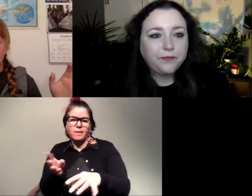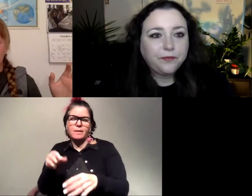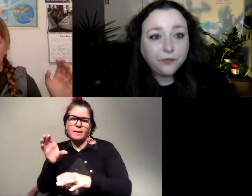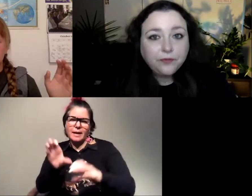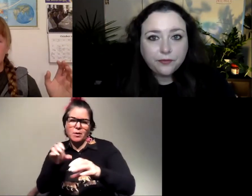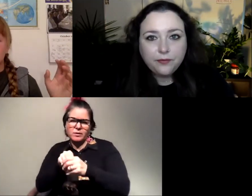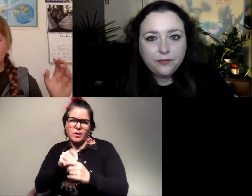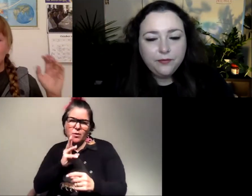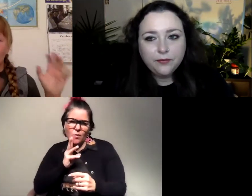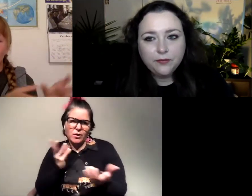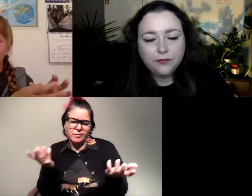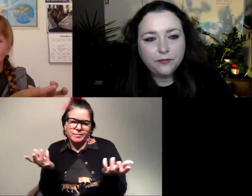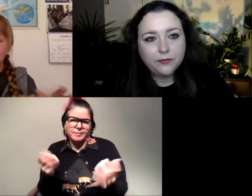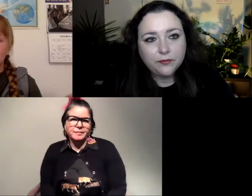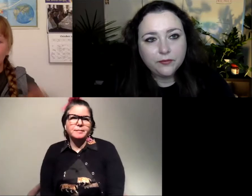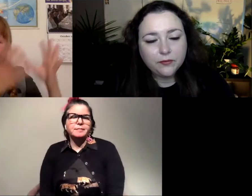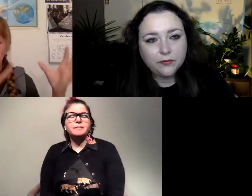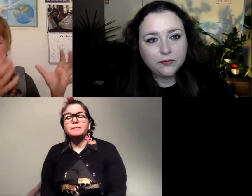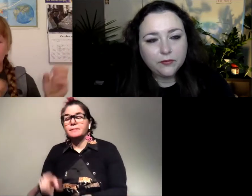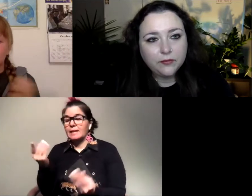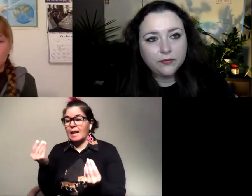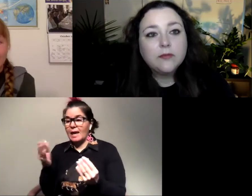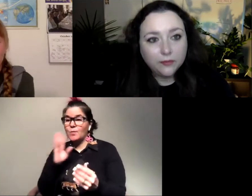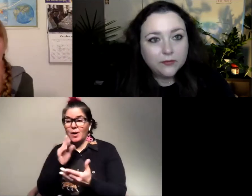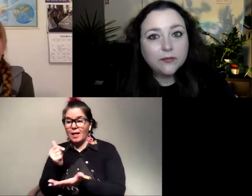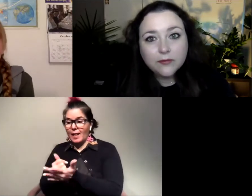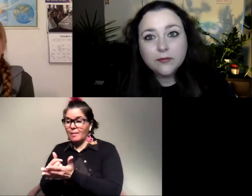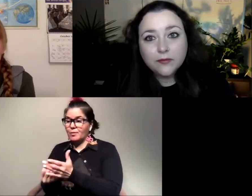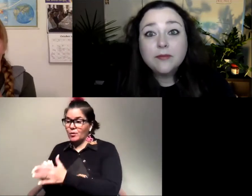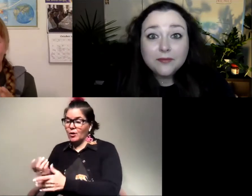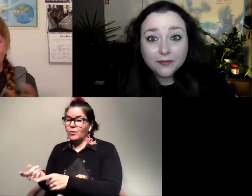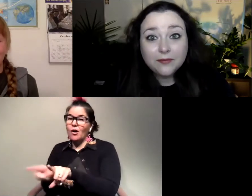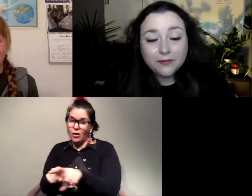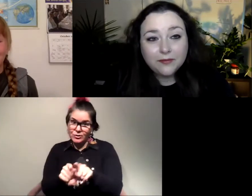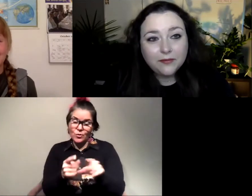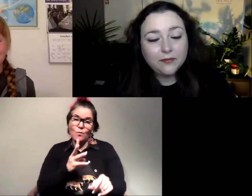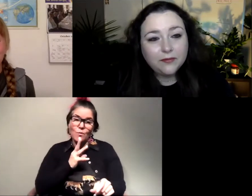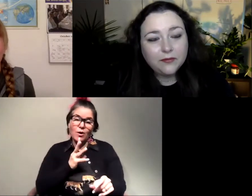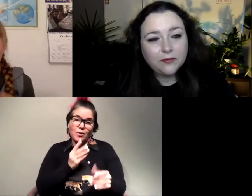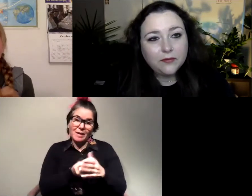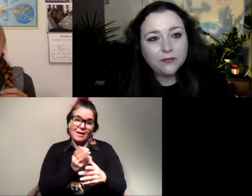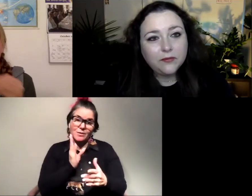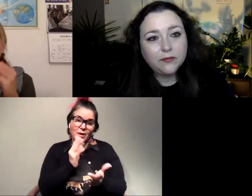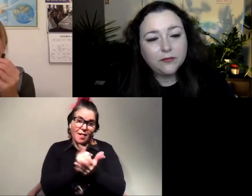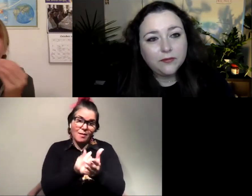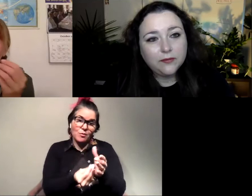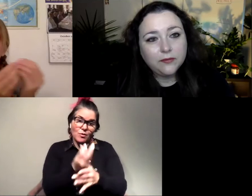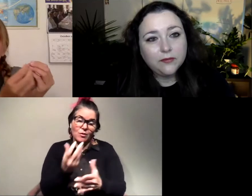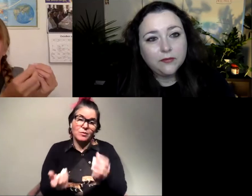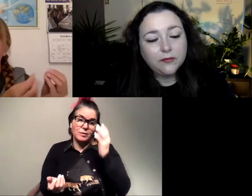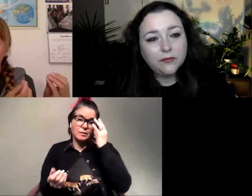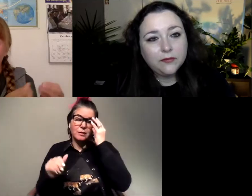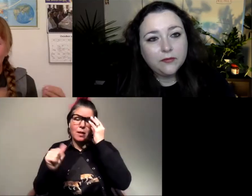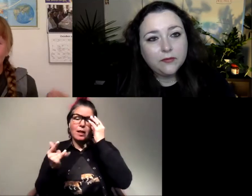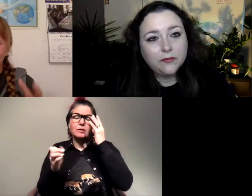the water. And just as on land, it would help your plants grow in the water, it also helps plants grow. And so you get algae, so